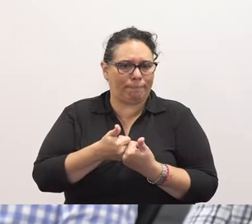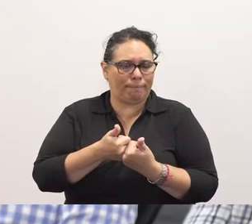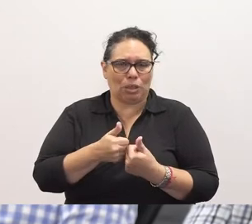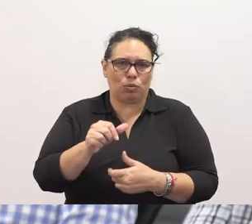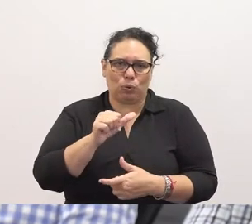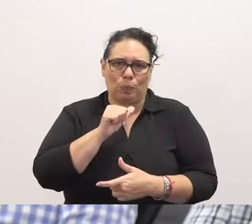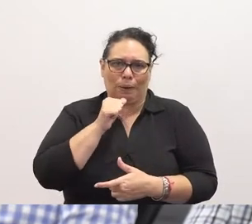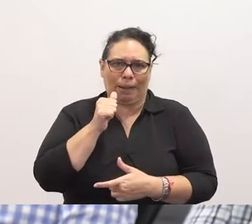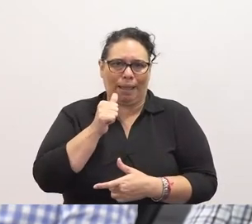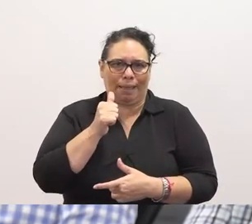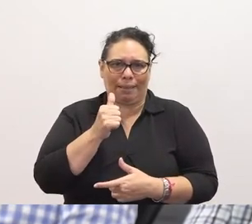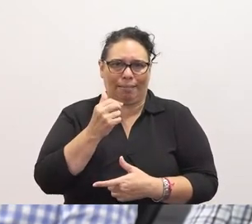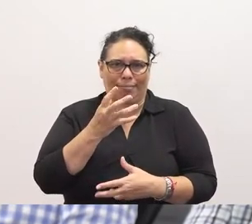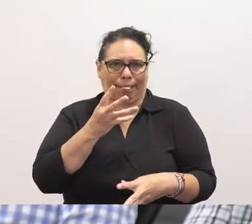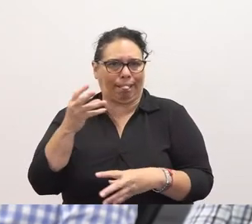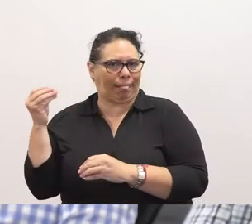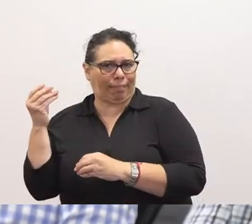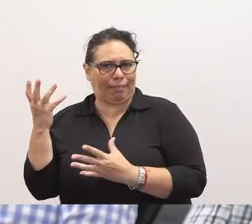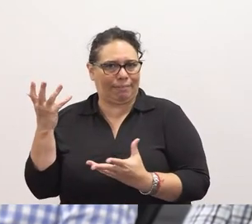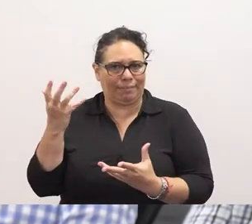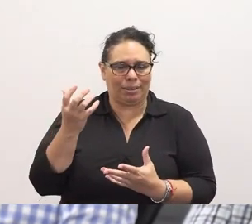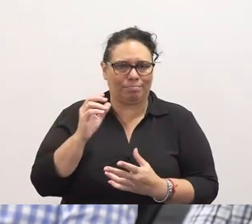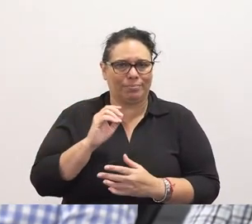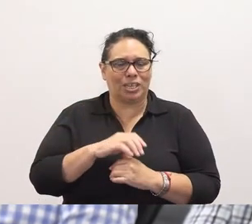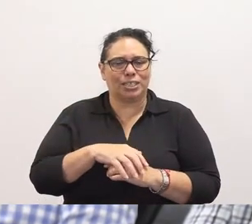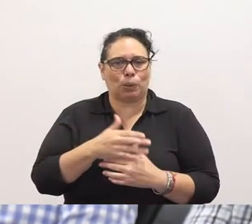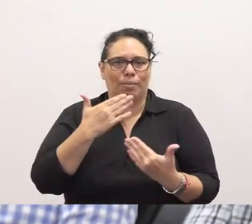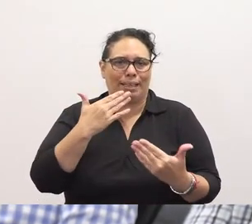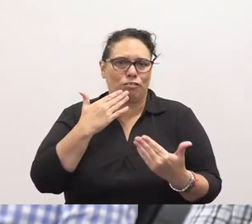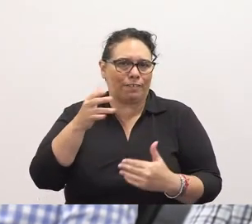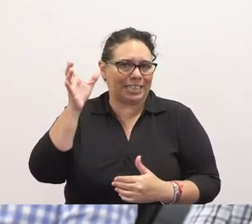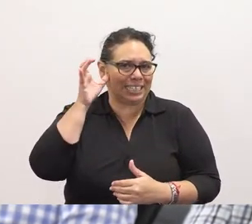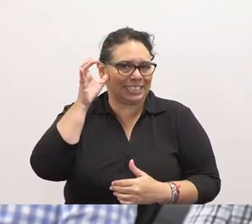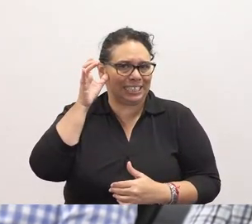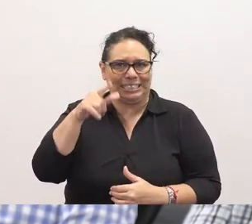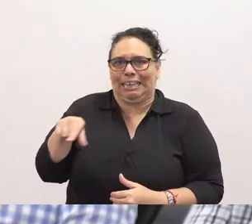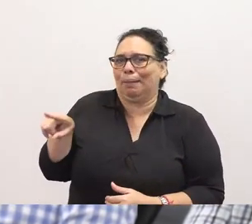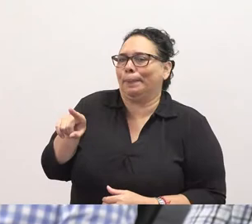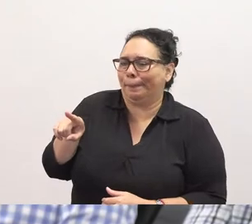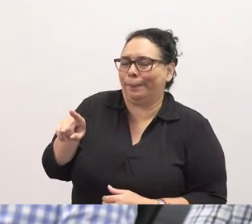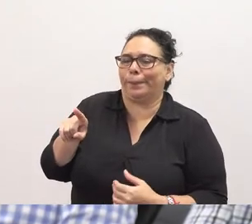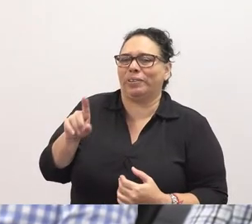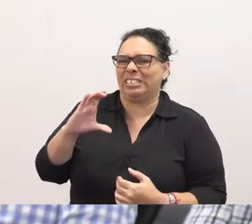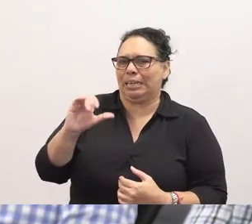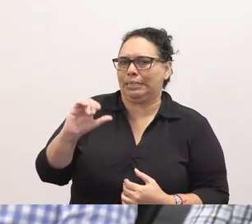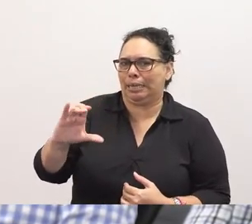not going anywhere. So thank you for listening to them.